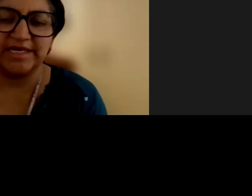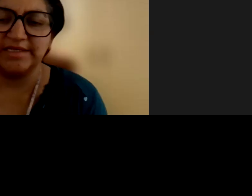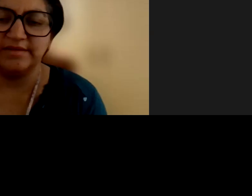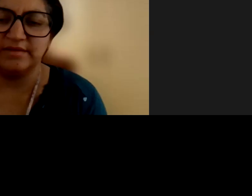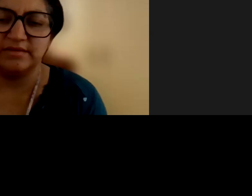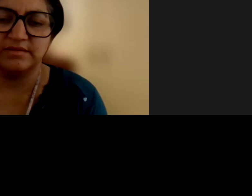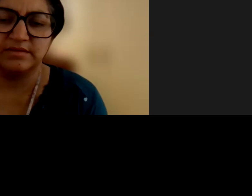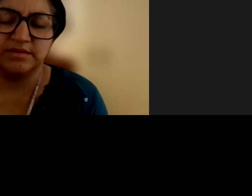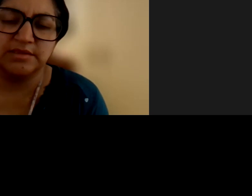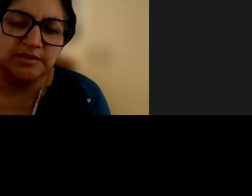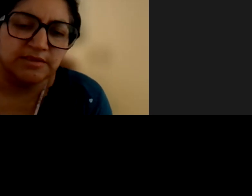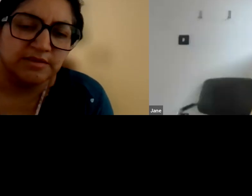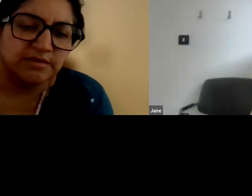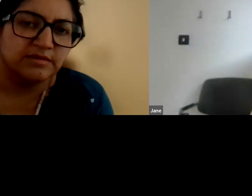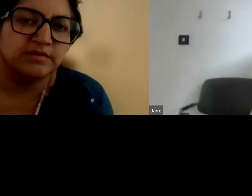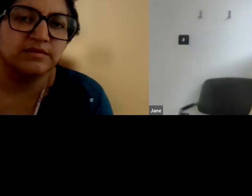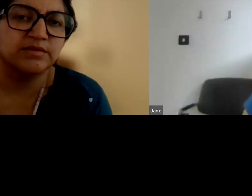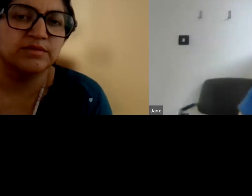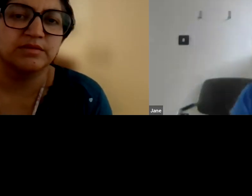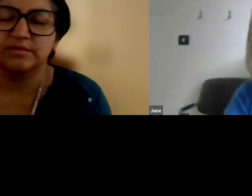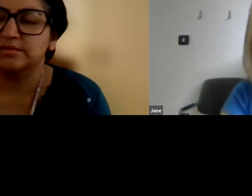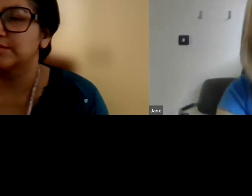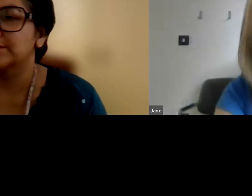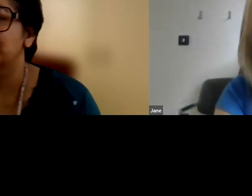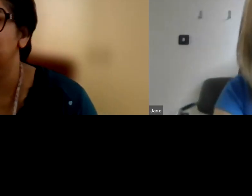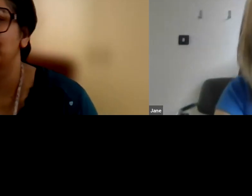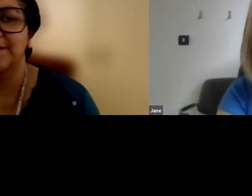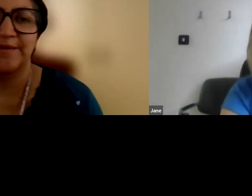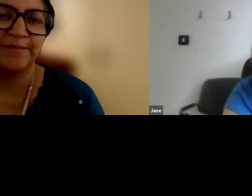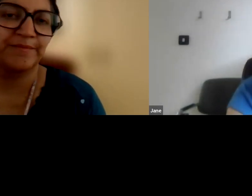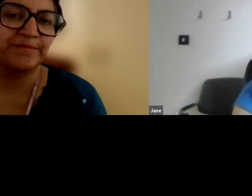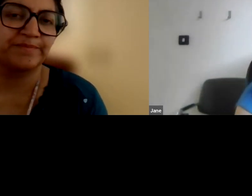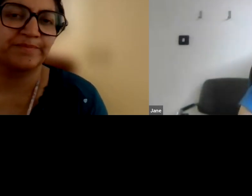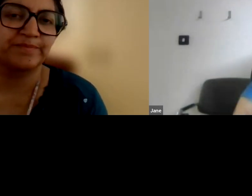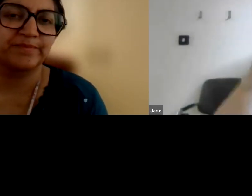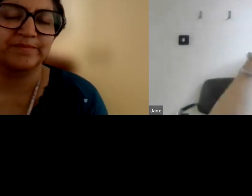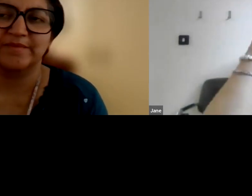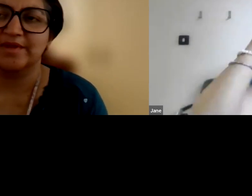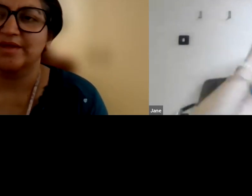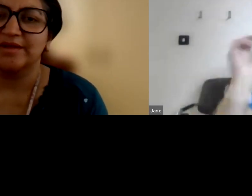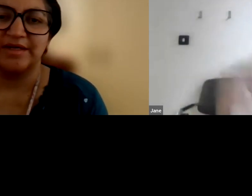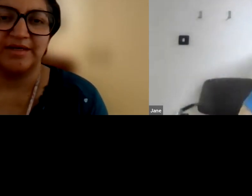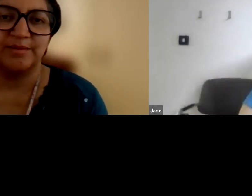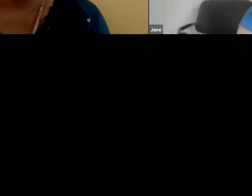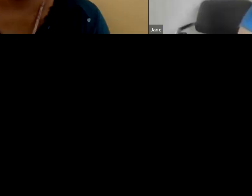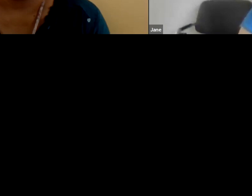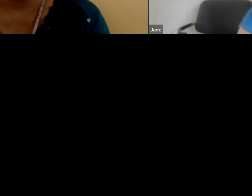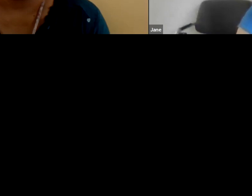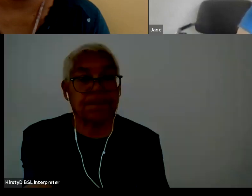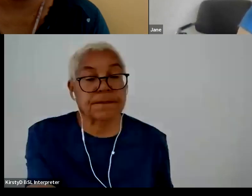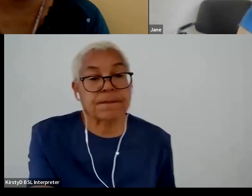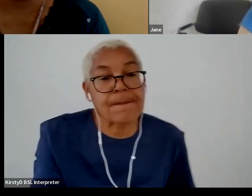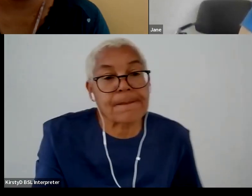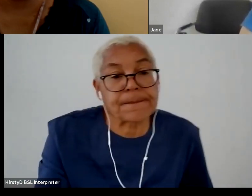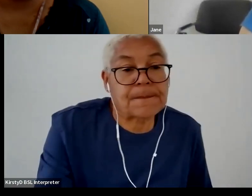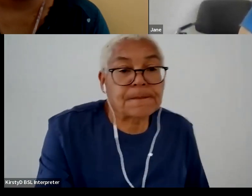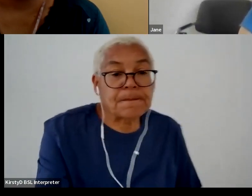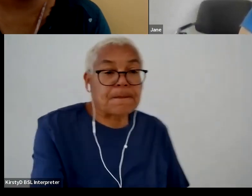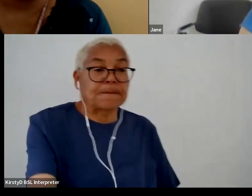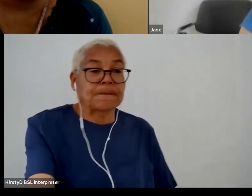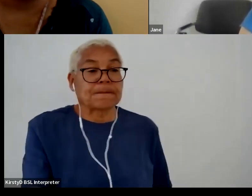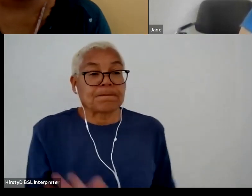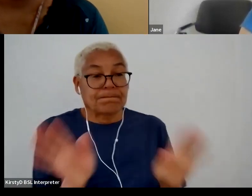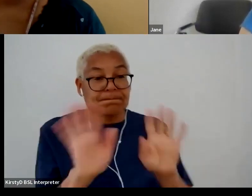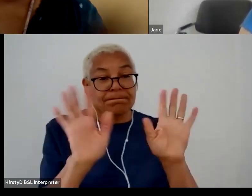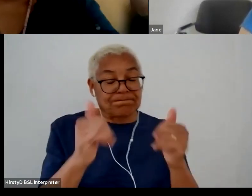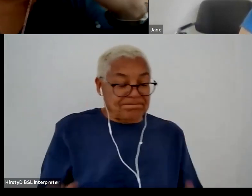Hi, Jane. Hi. Oh, there. Wasn't sure if you could see me or not. I've just put the right button now.